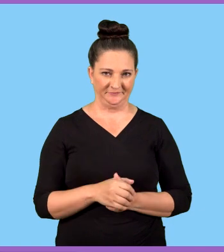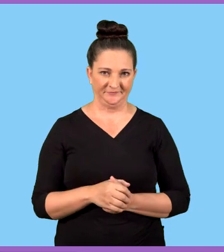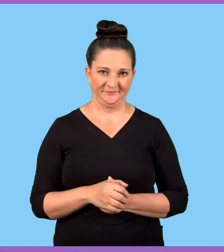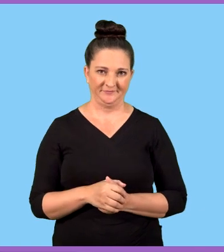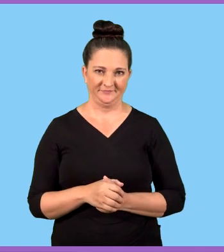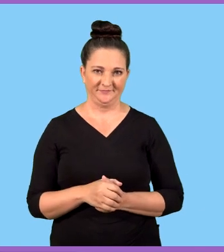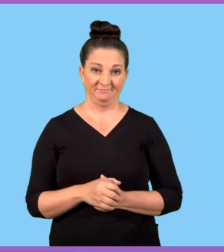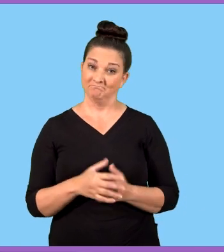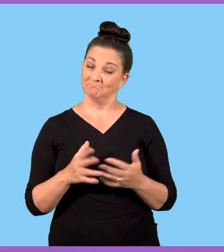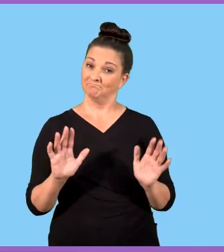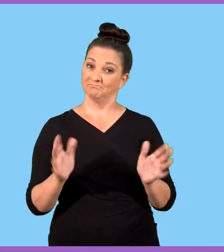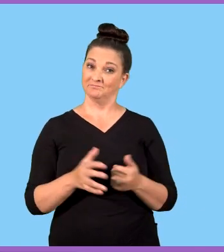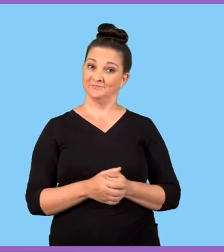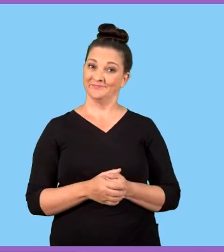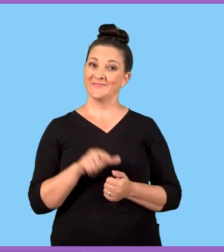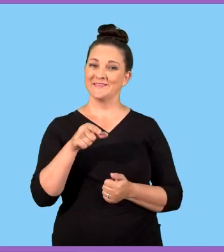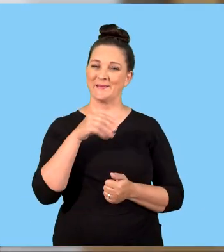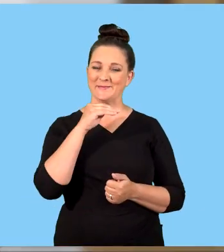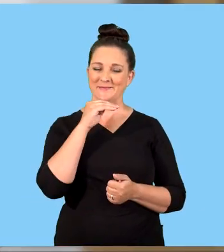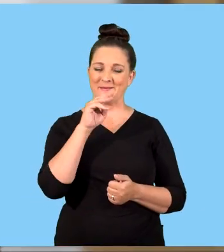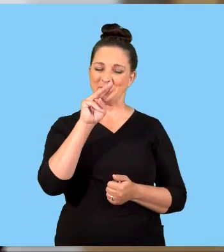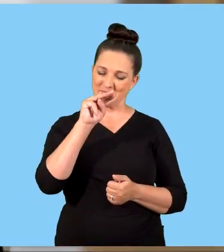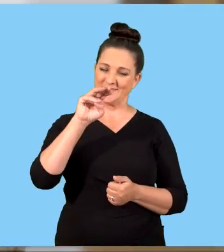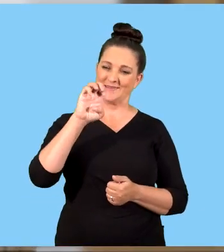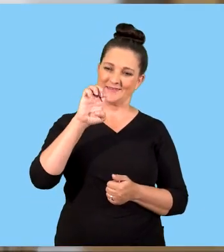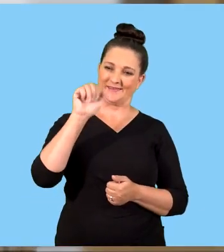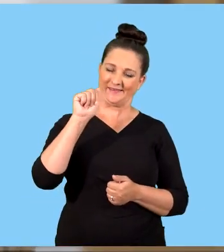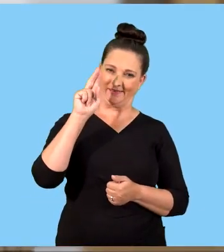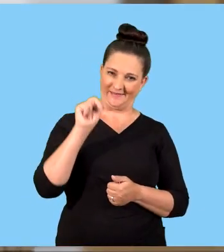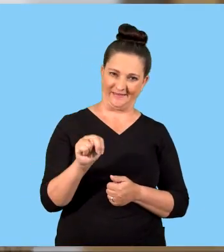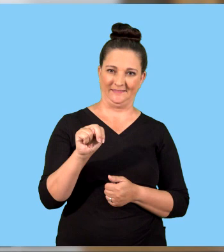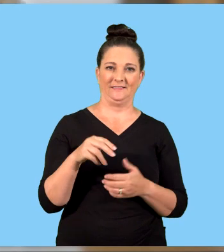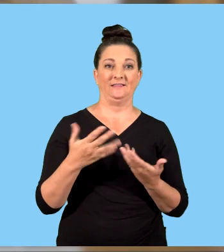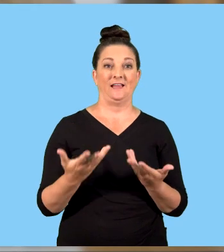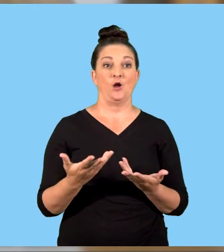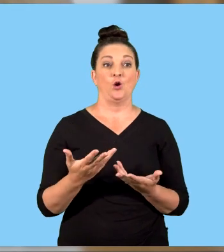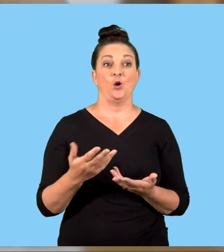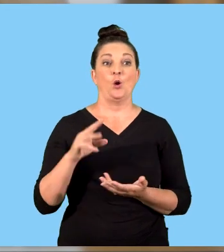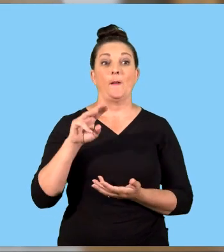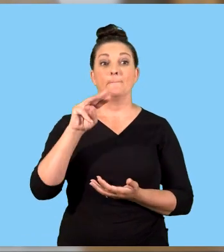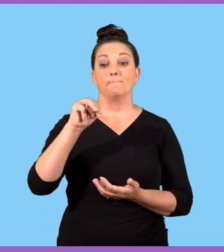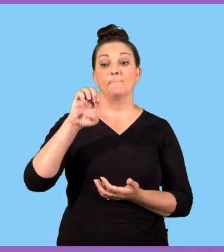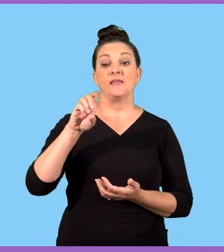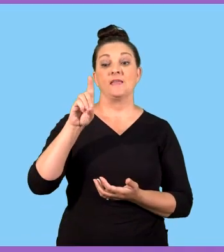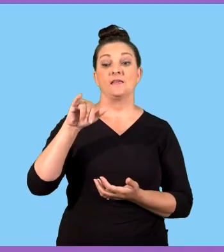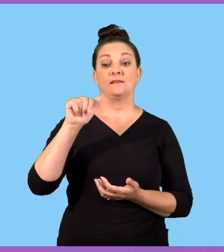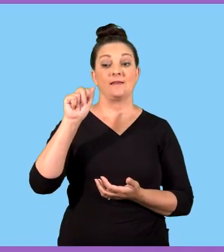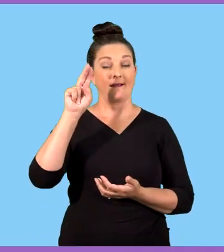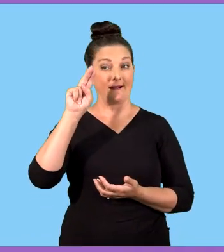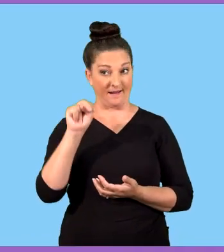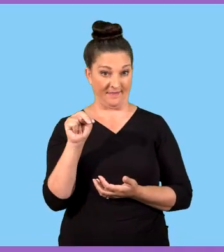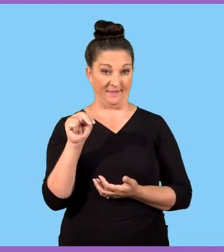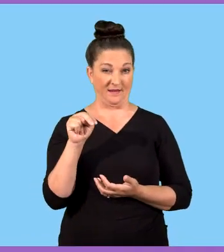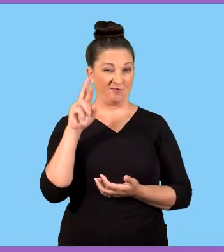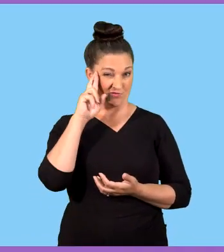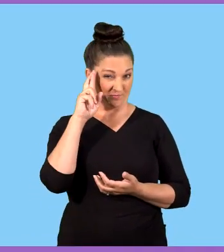6, 7. And there you go. That's the mean. Let's try the median. Find the median.